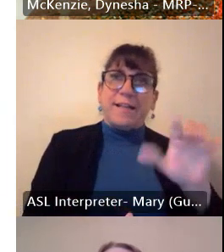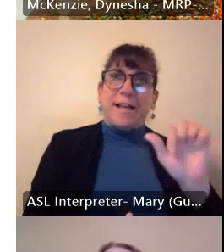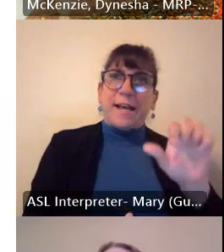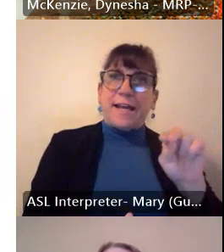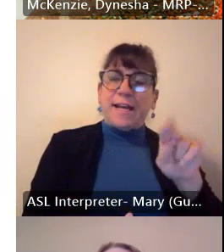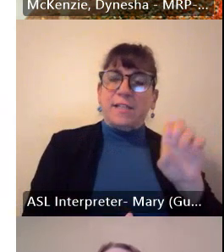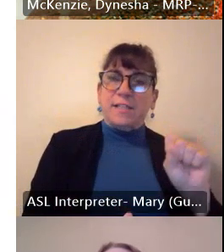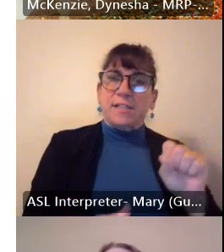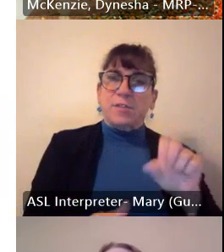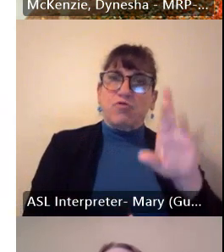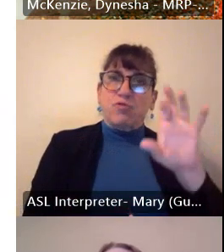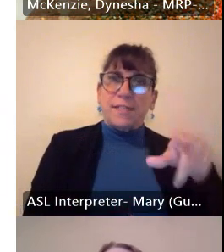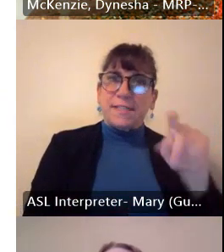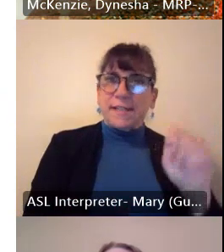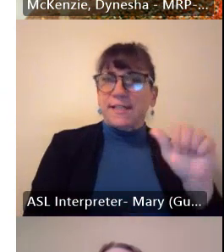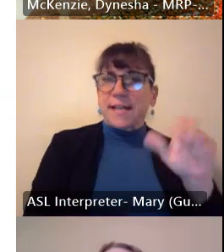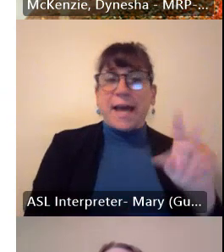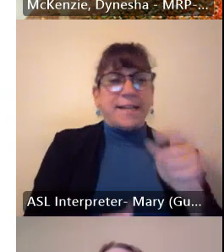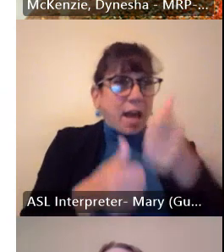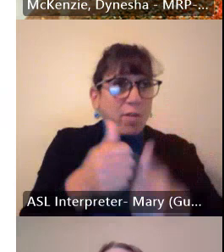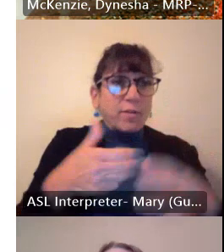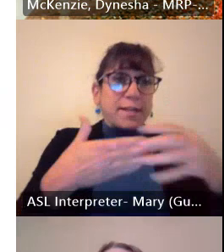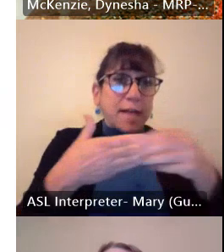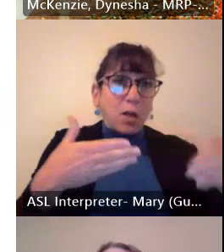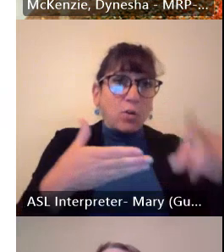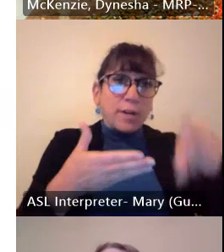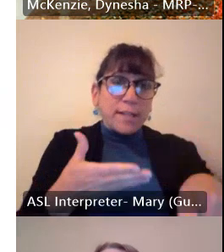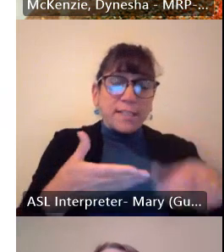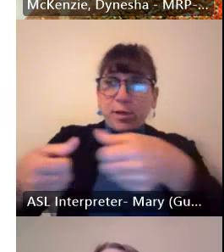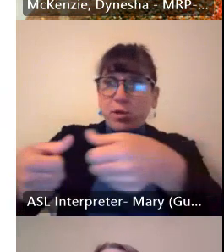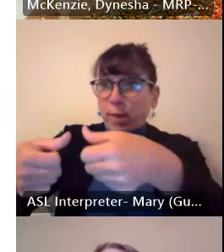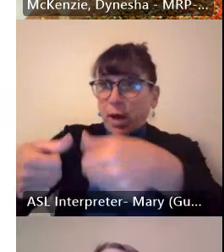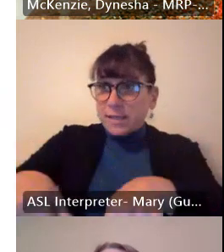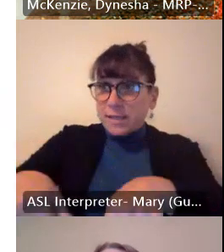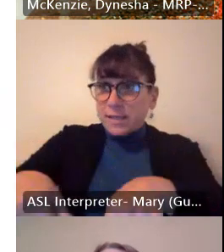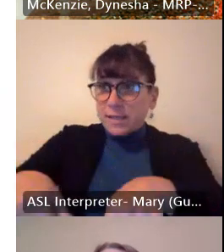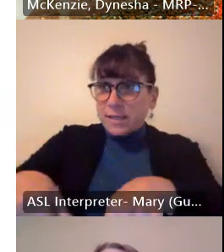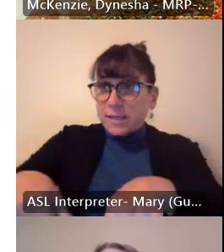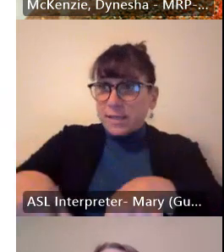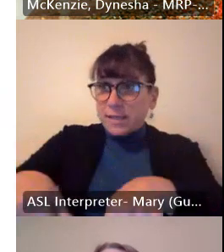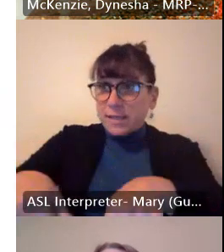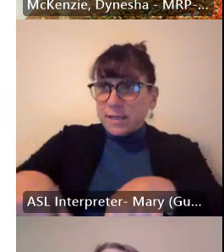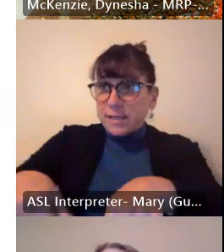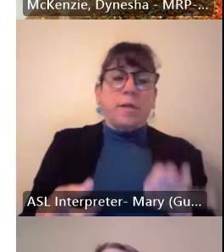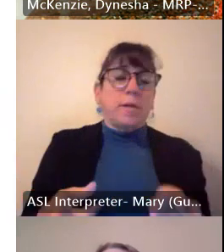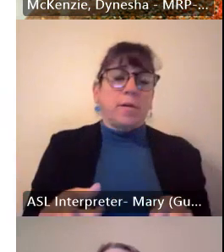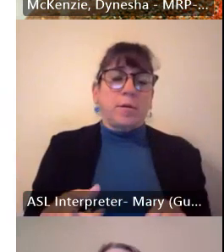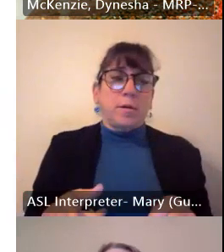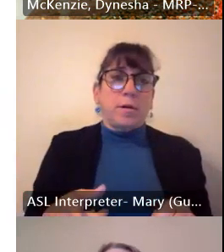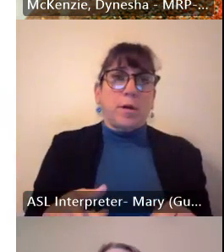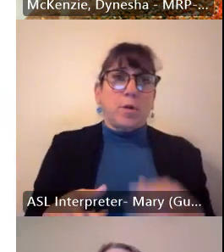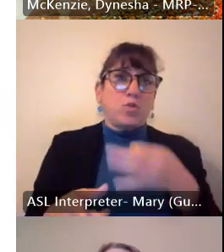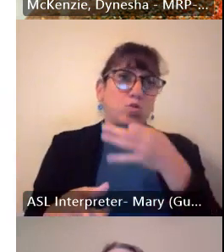we bring in as part of the federal government needs to be deposited and accounted for as soon as